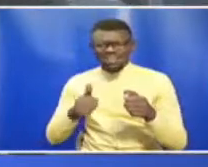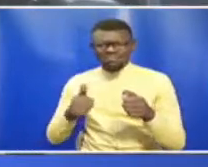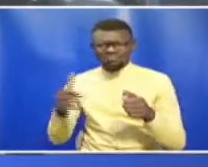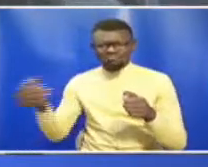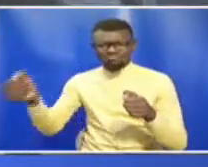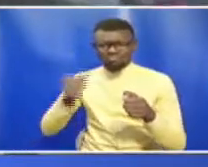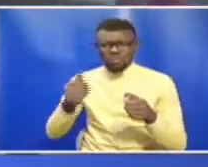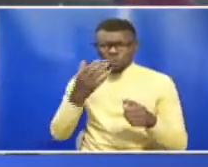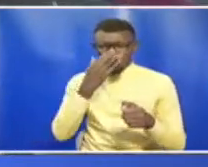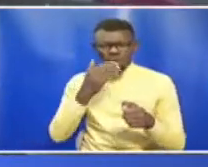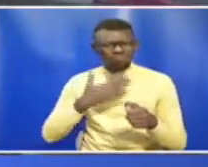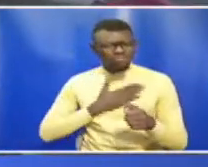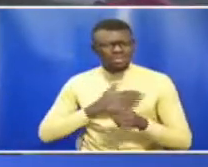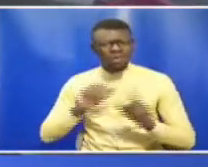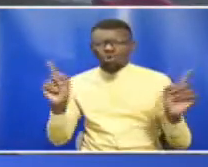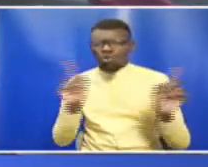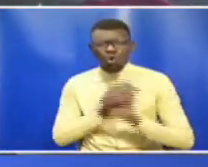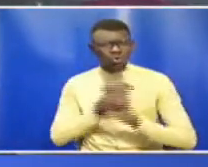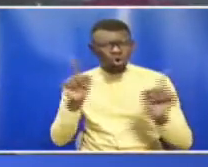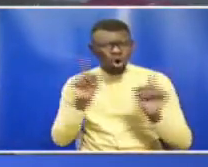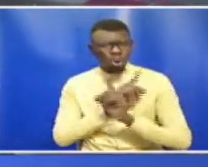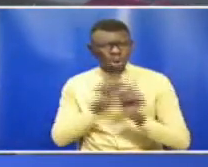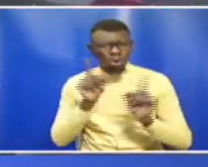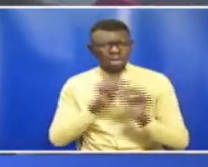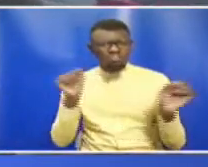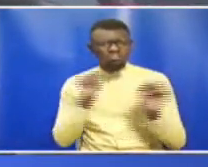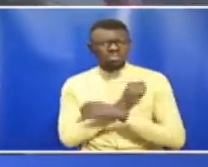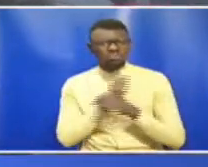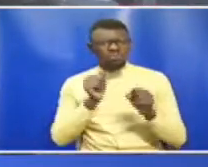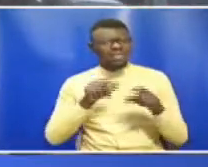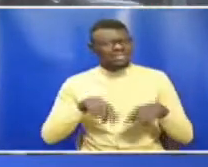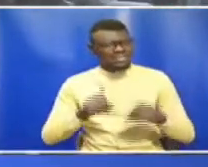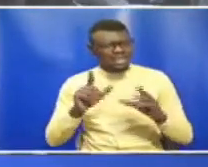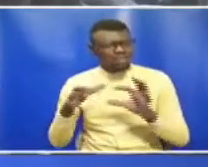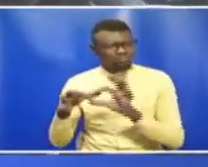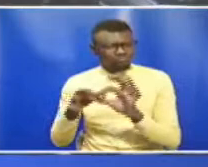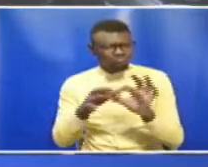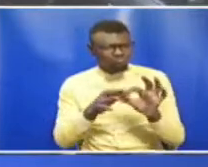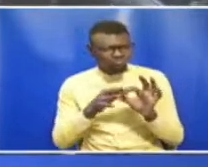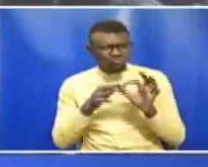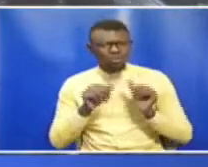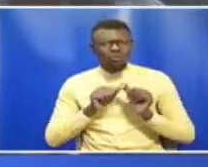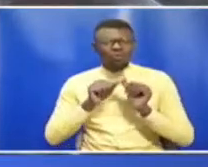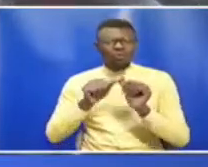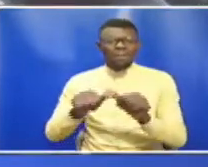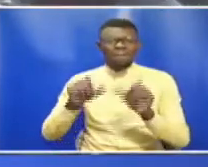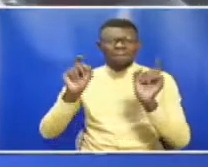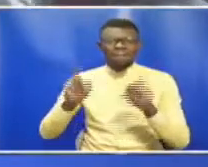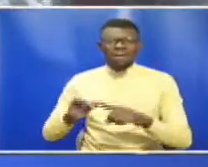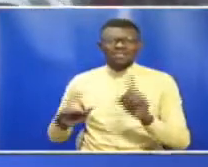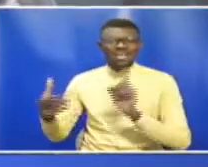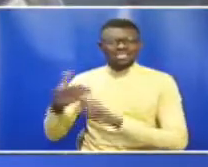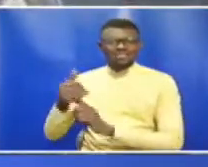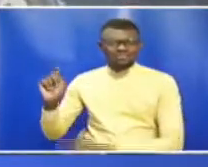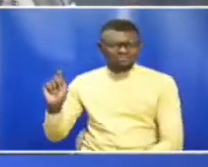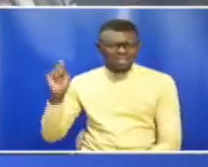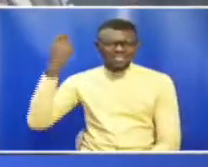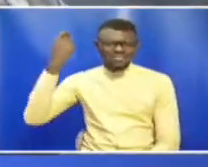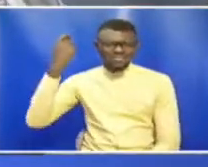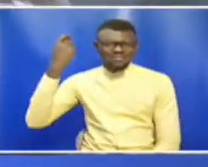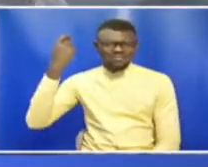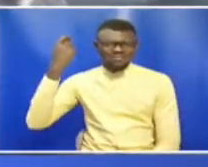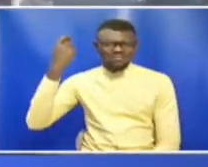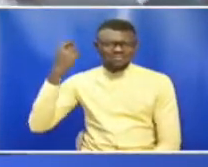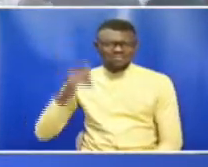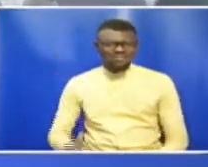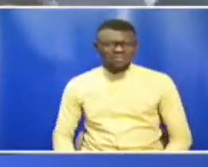semeni no. Hakuna haya jamaa watabaki united until we deliver the presidency.